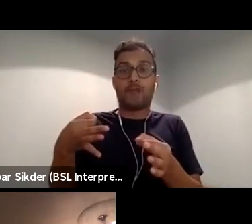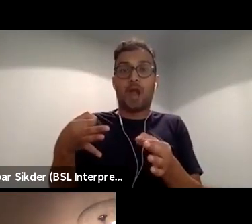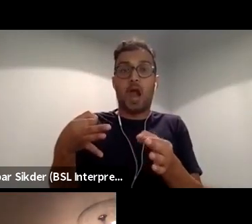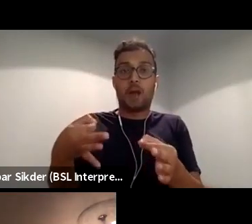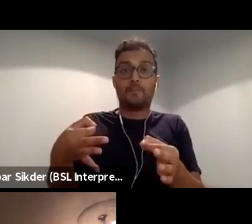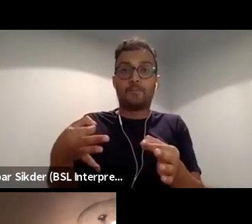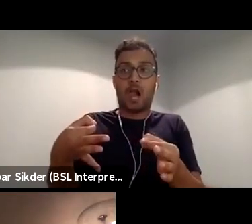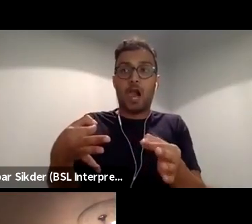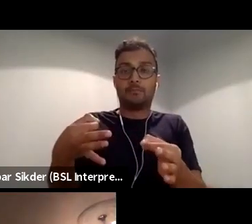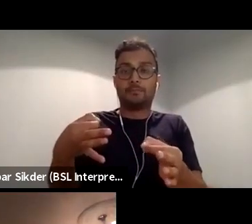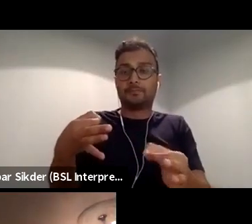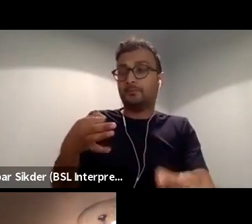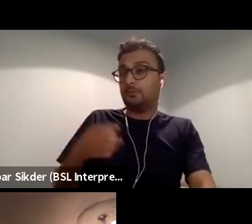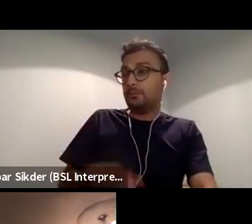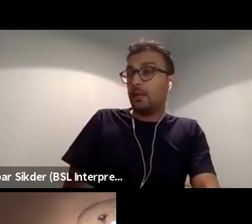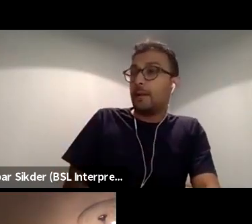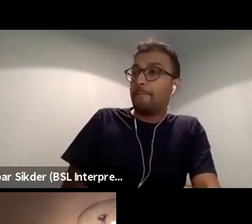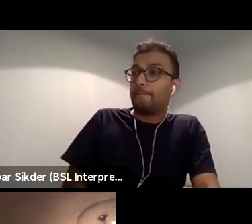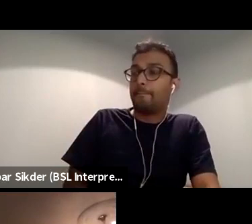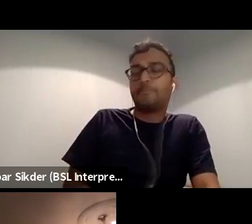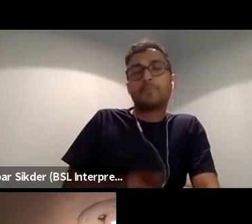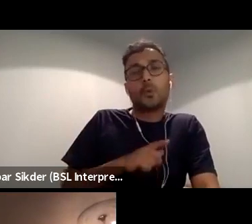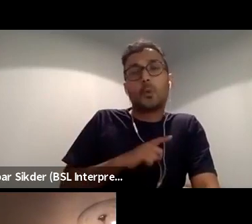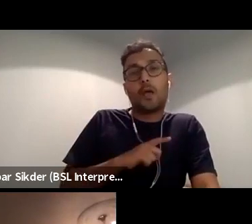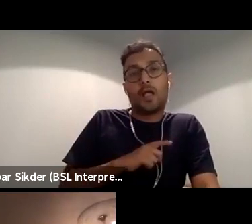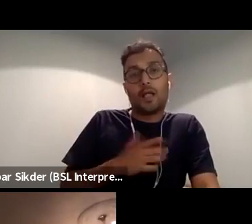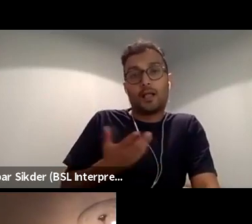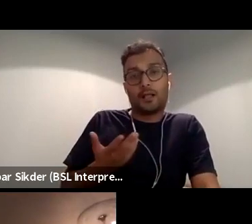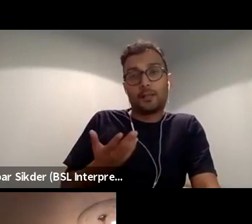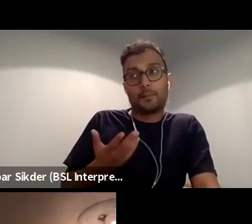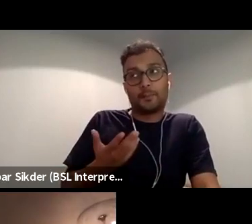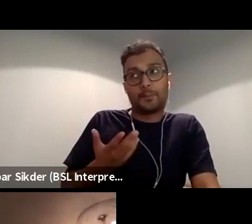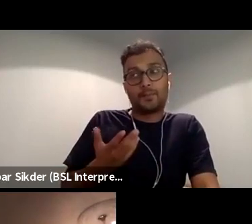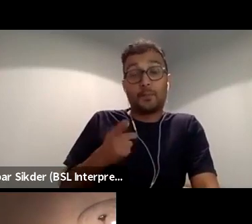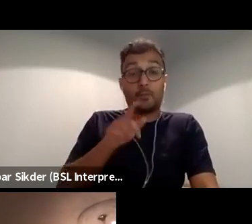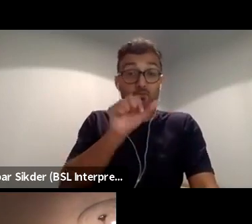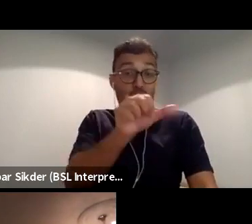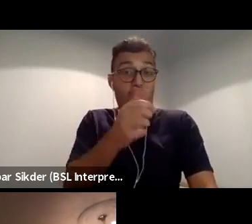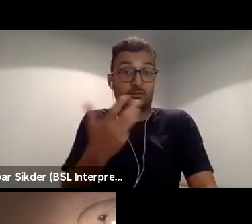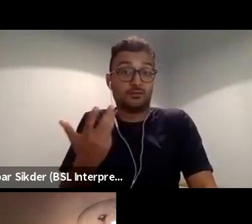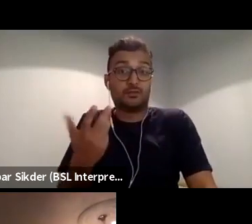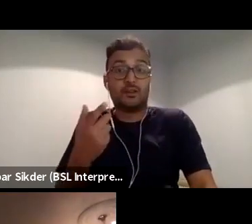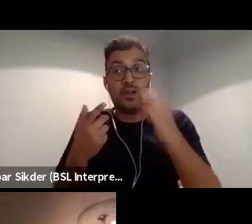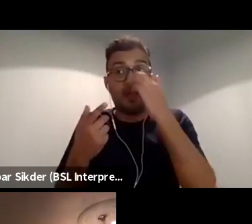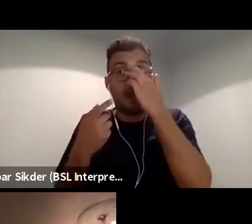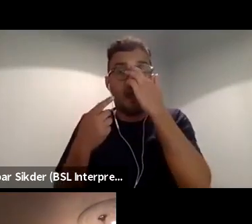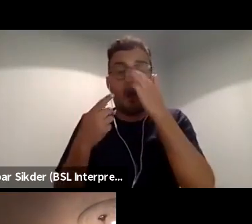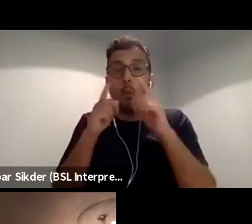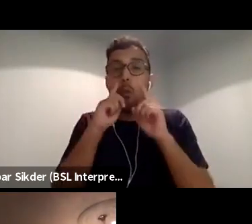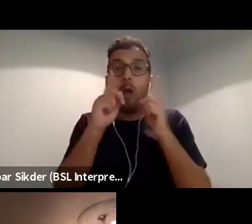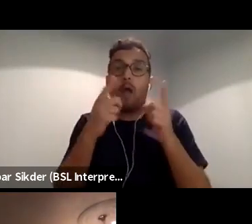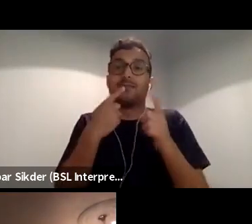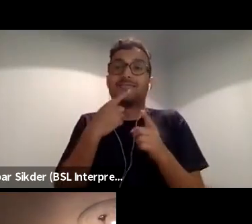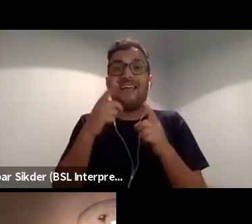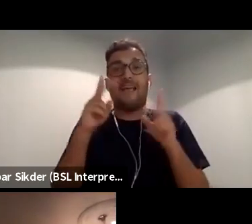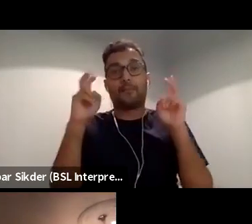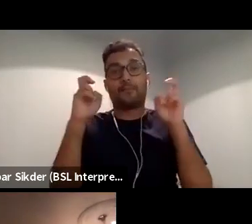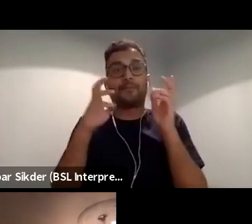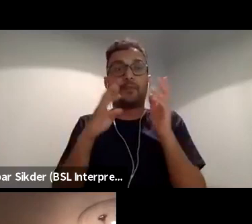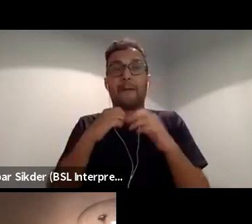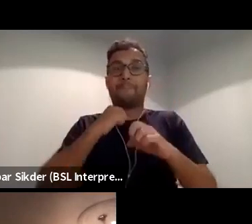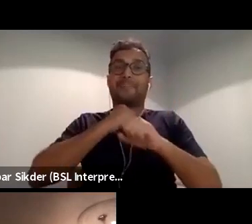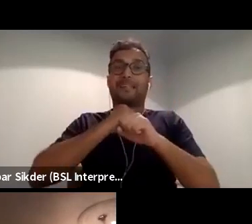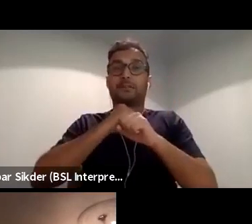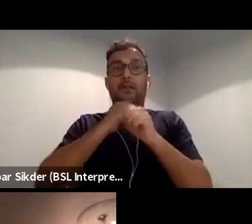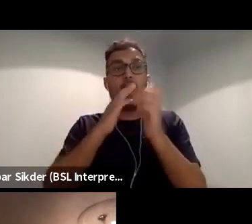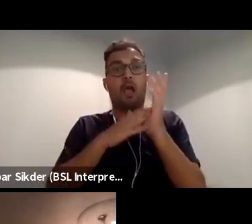right. You're right. I mean, as I suggested before, though, we can't speak of the media as one homogenous block.